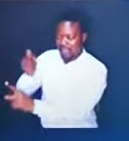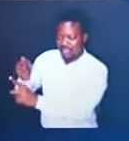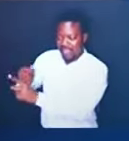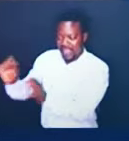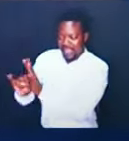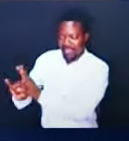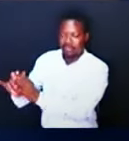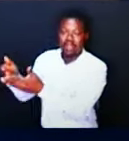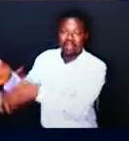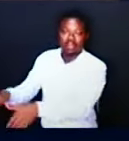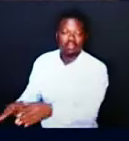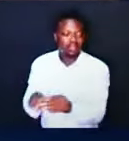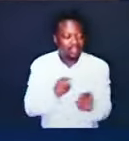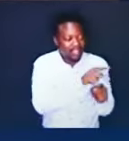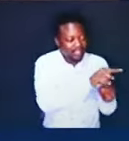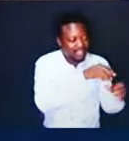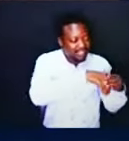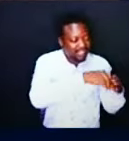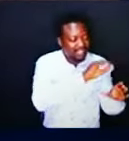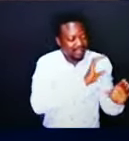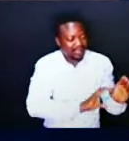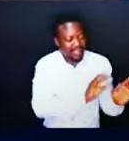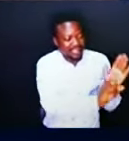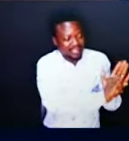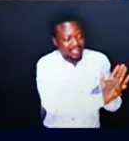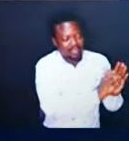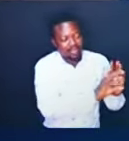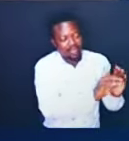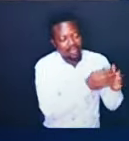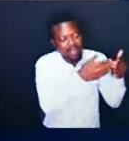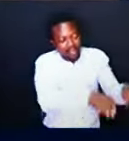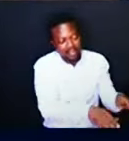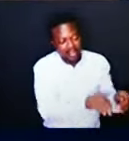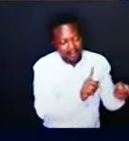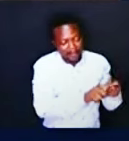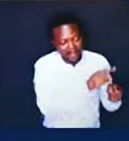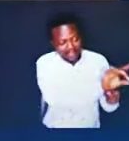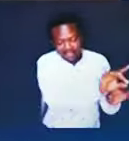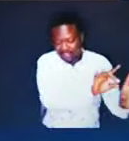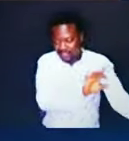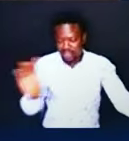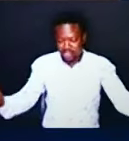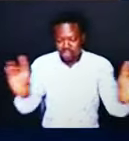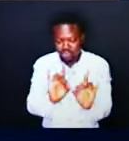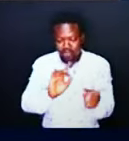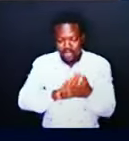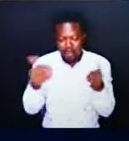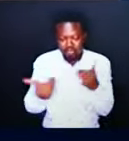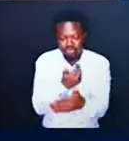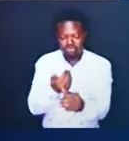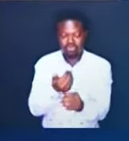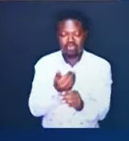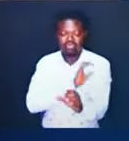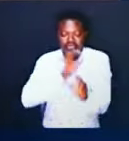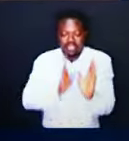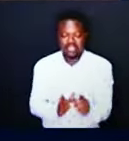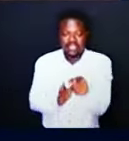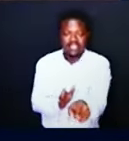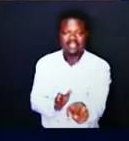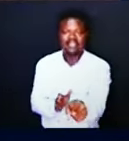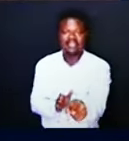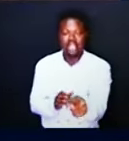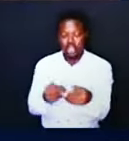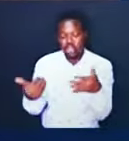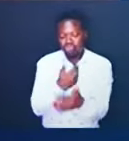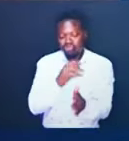becoming Christians. Eh ade foforo kra se yudani ehunu hu yudani na helani nso hunu hu saa ni nyina ne se won be pie